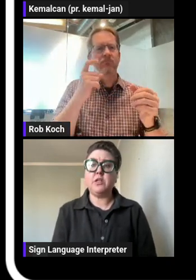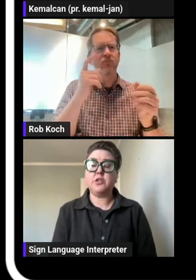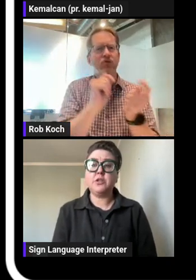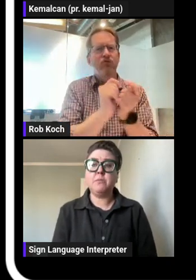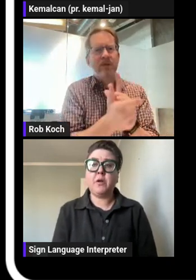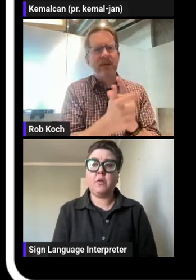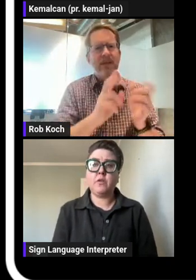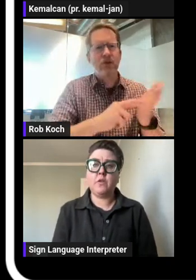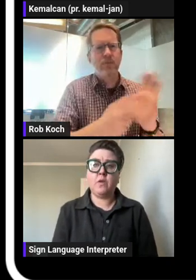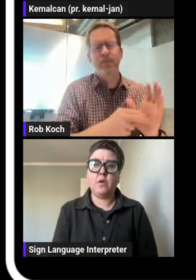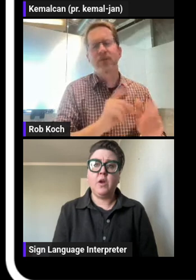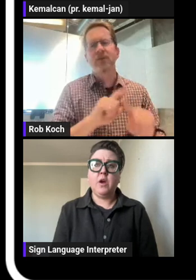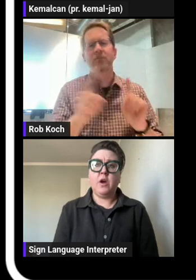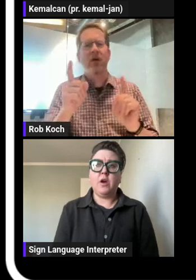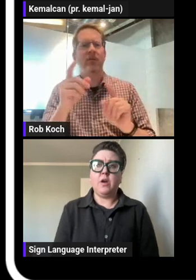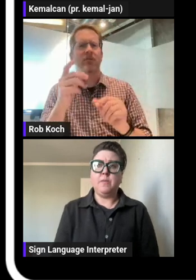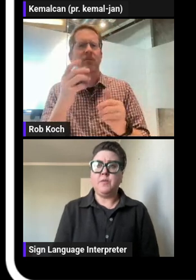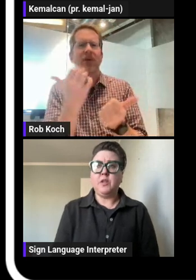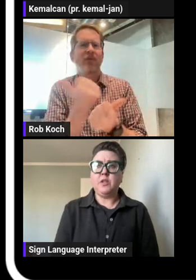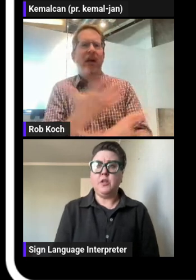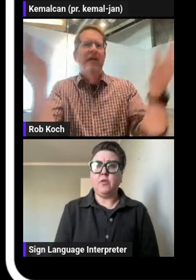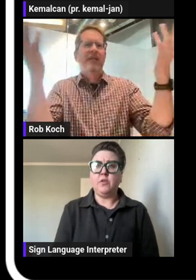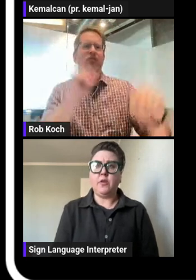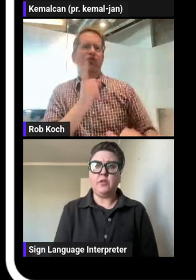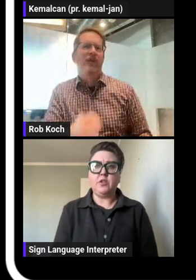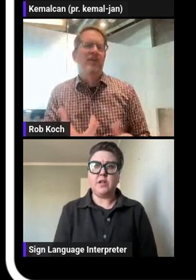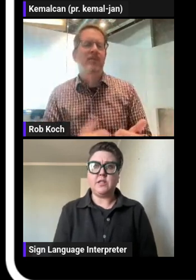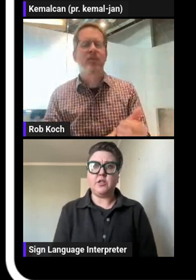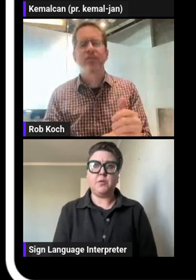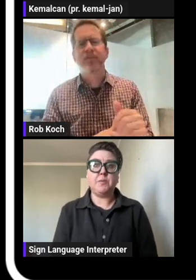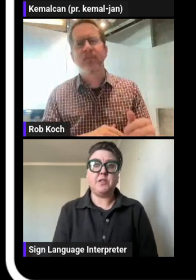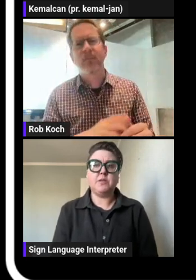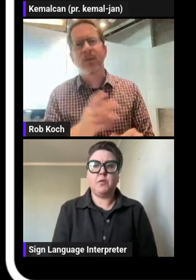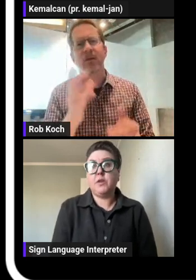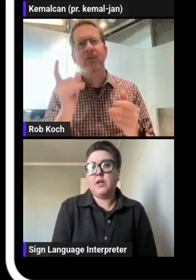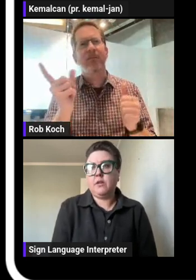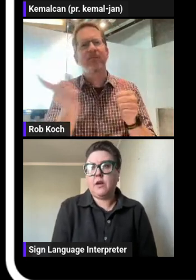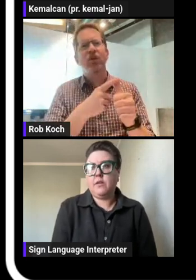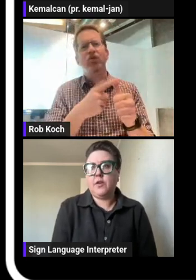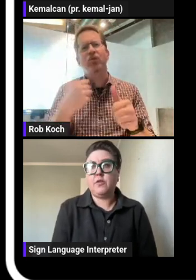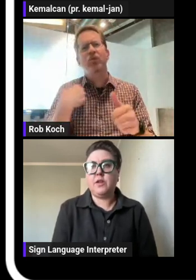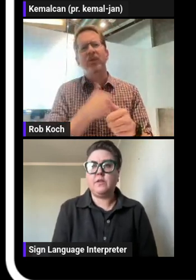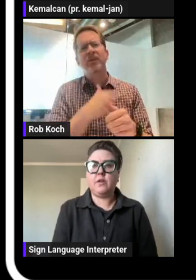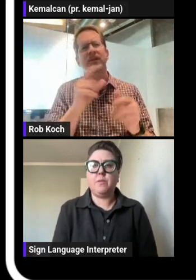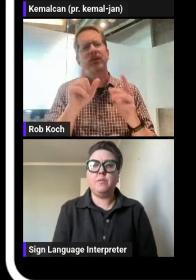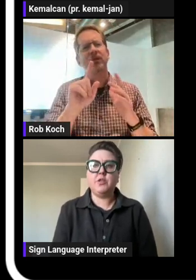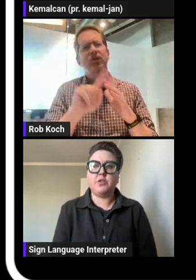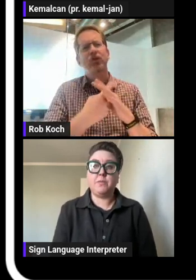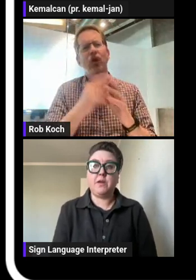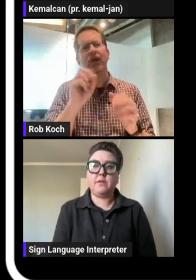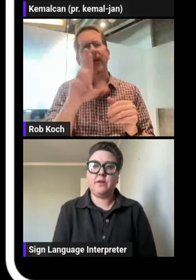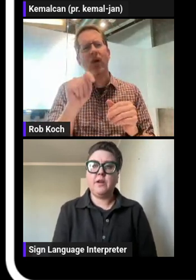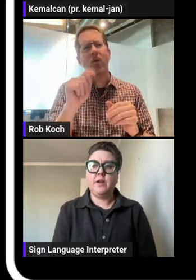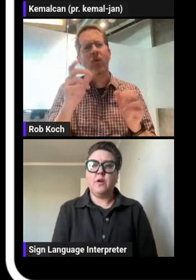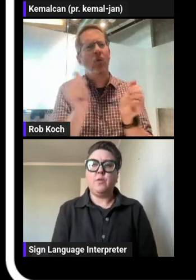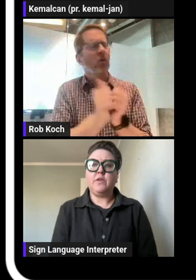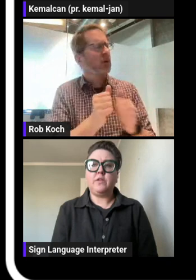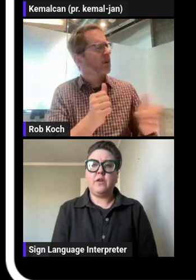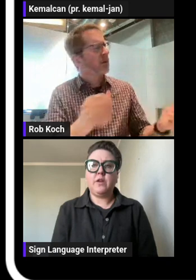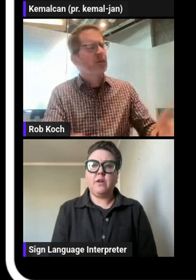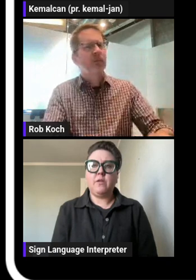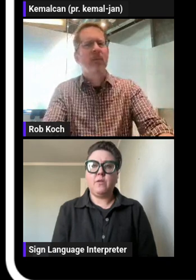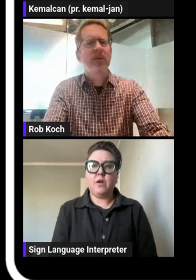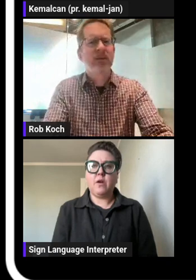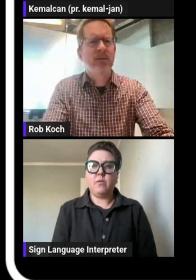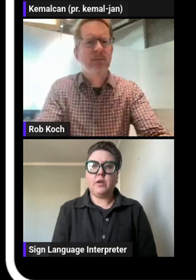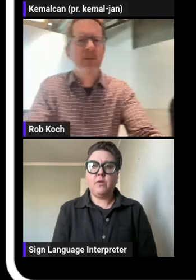language recognition, but also, not only translation purposes, but really a lot of other things that are gesture-based. We